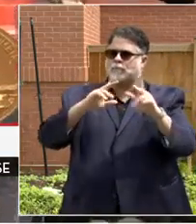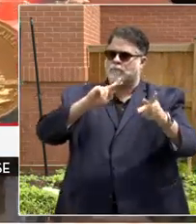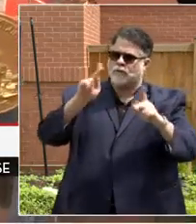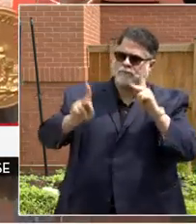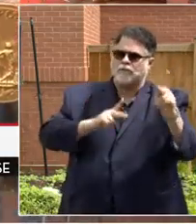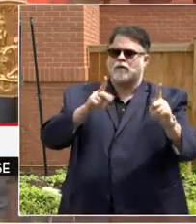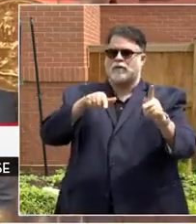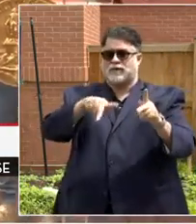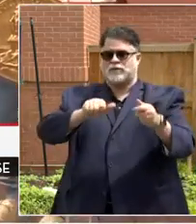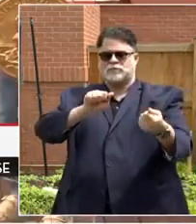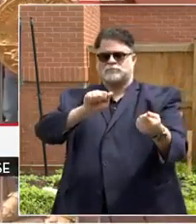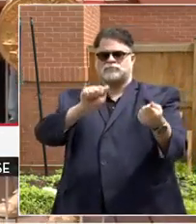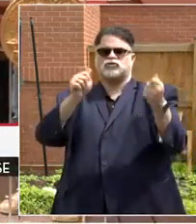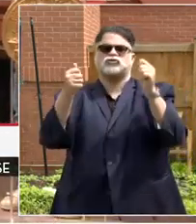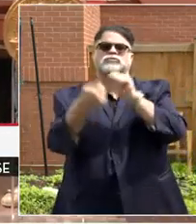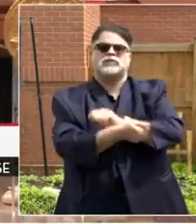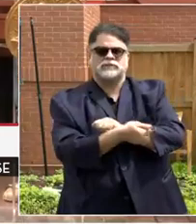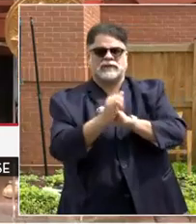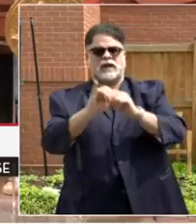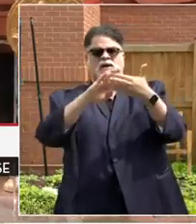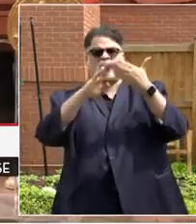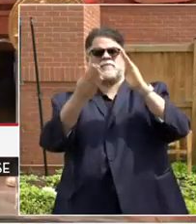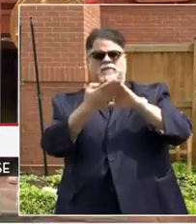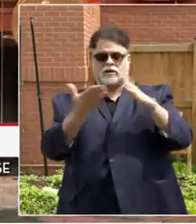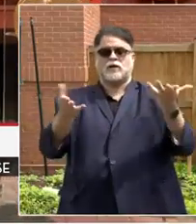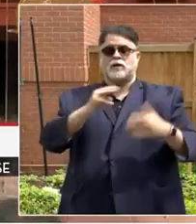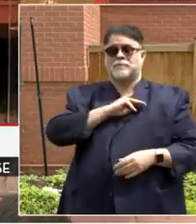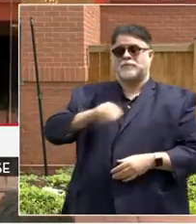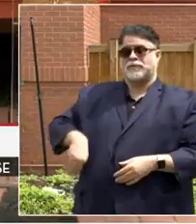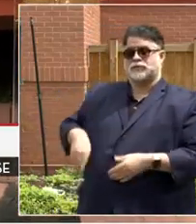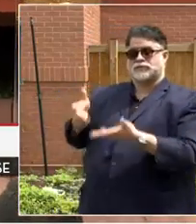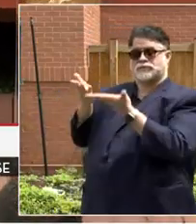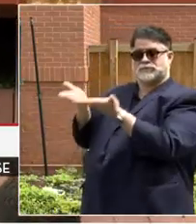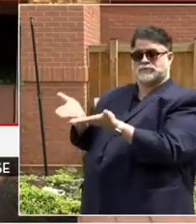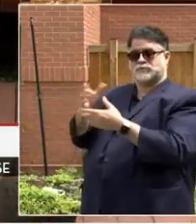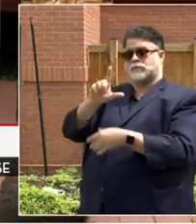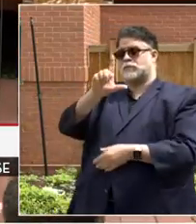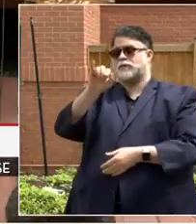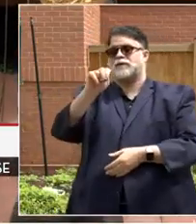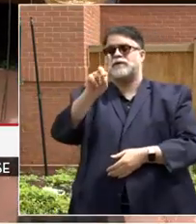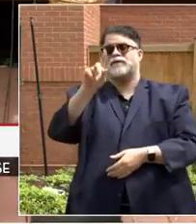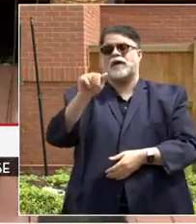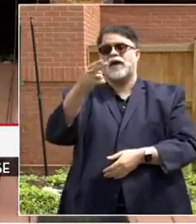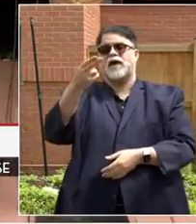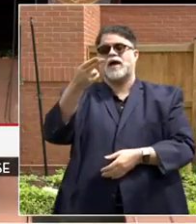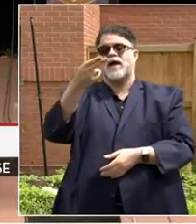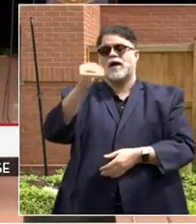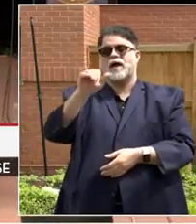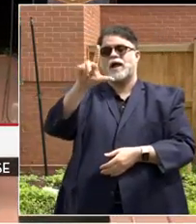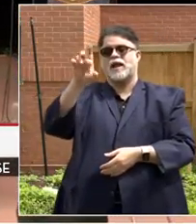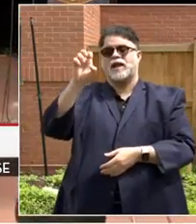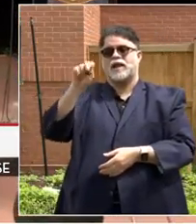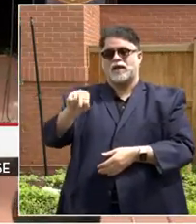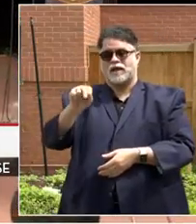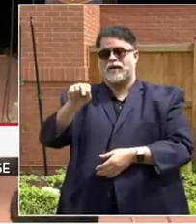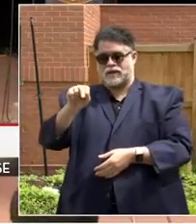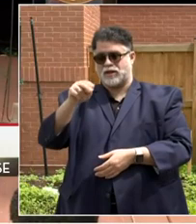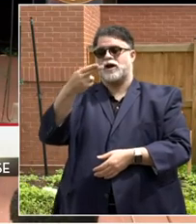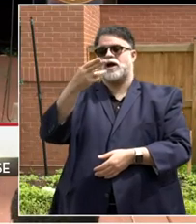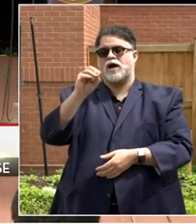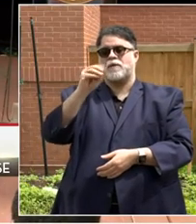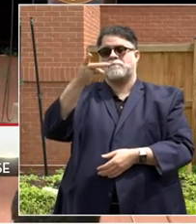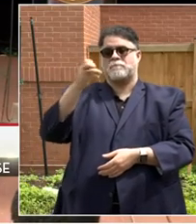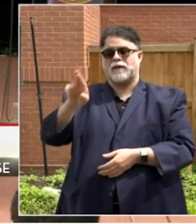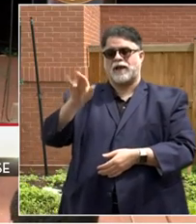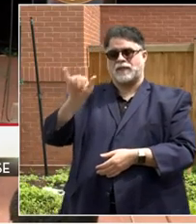the Deputy Mayor of Public Safety, Linda Hopper Harley. Some people say, well, why do you have an officer deal with gun violence?